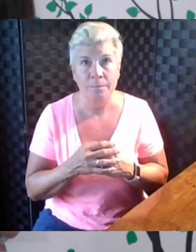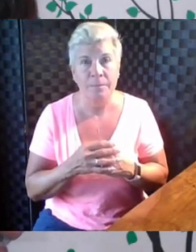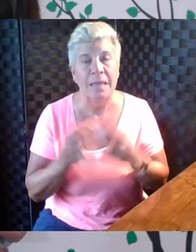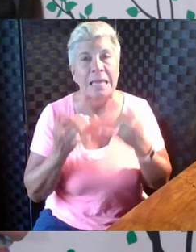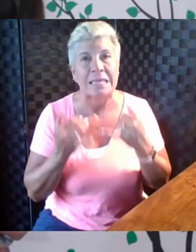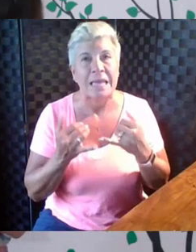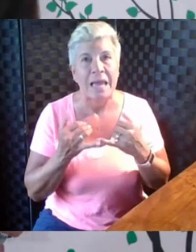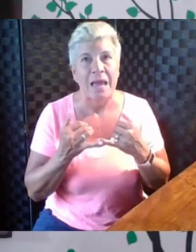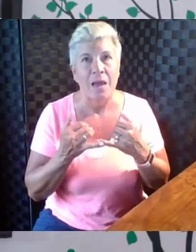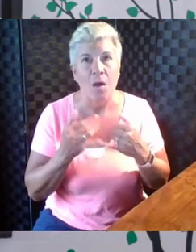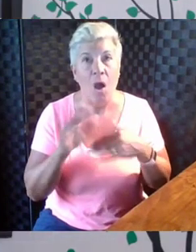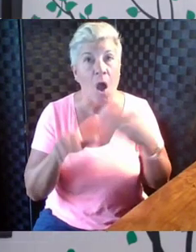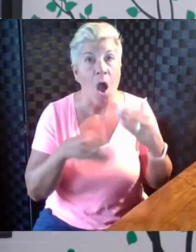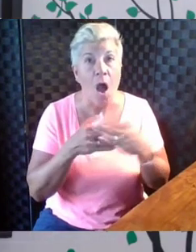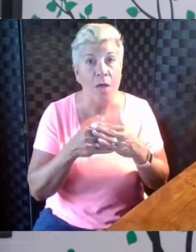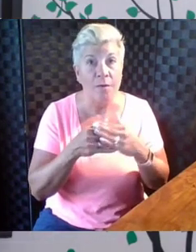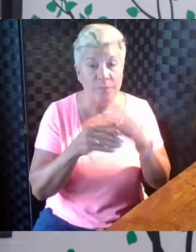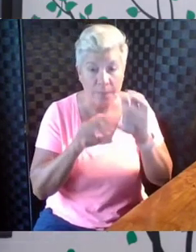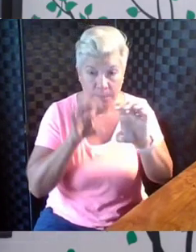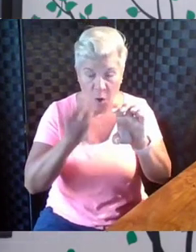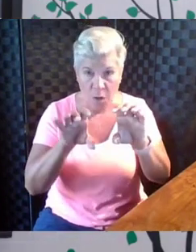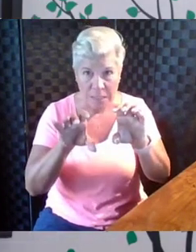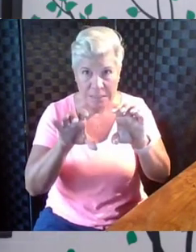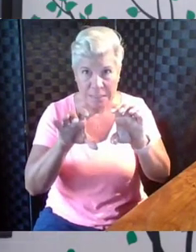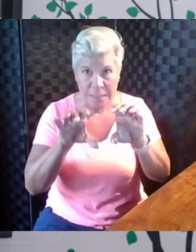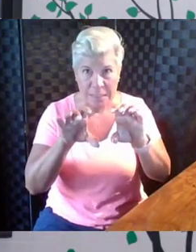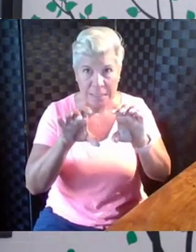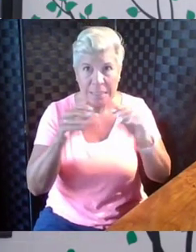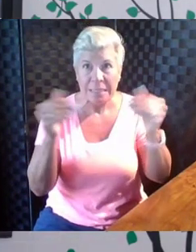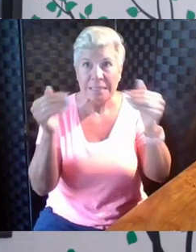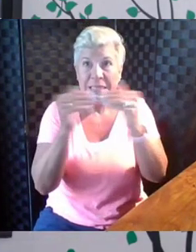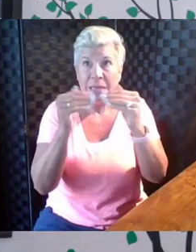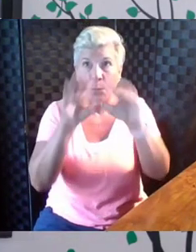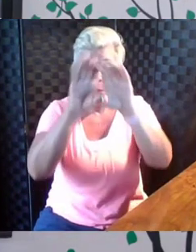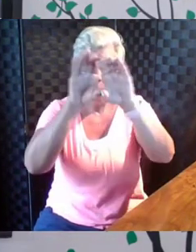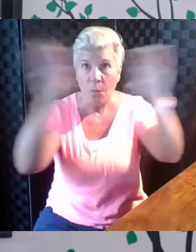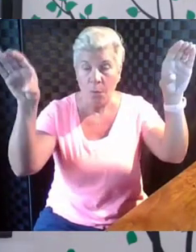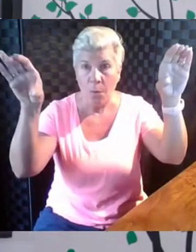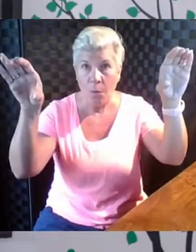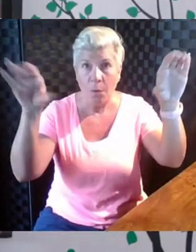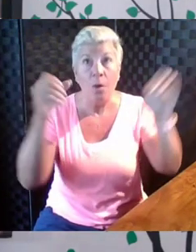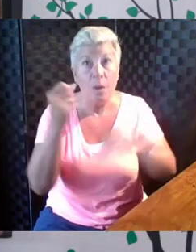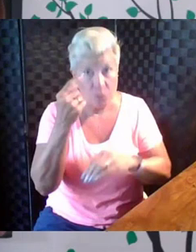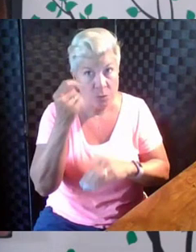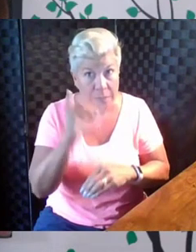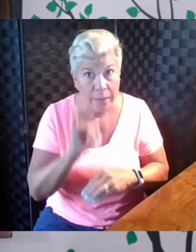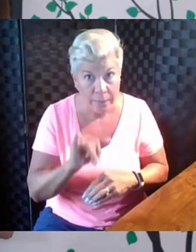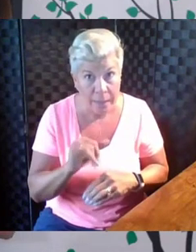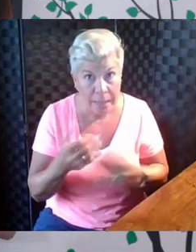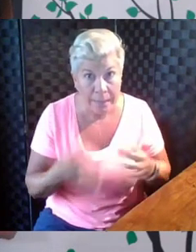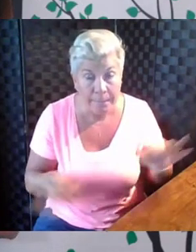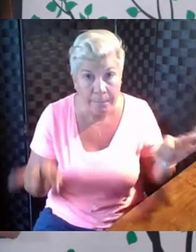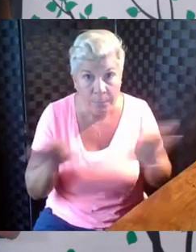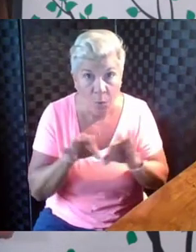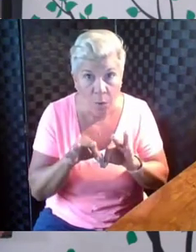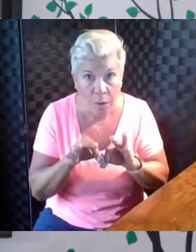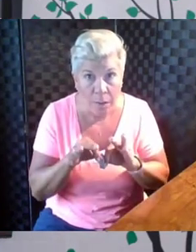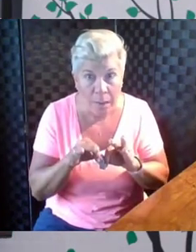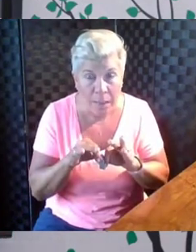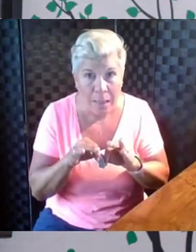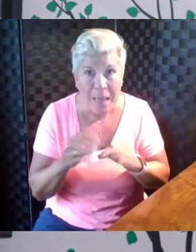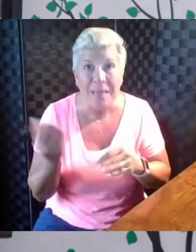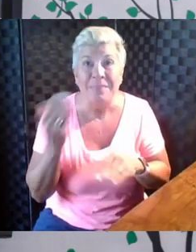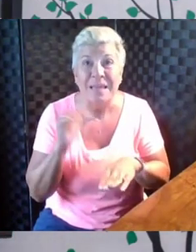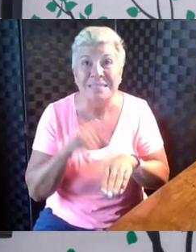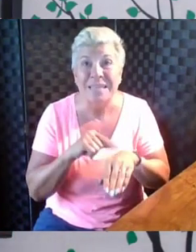Now, all of the parts equal the whole, so that's very important that we understand that. Last time we